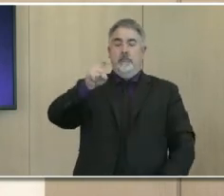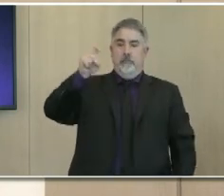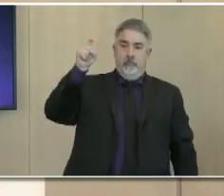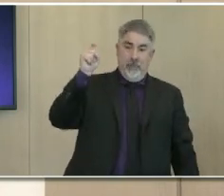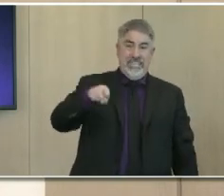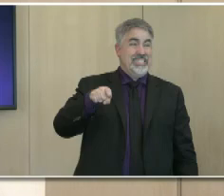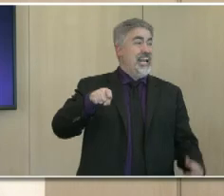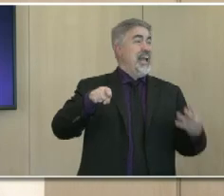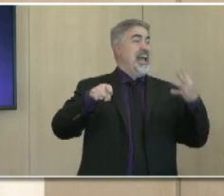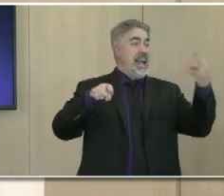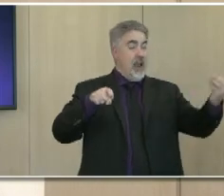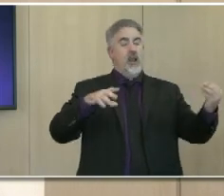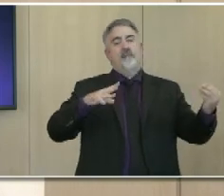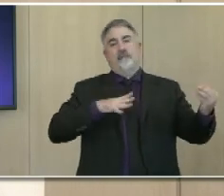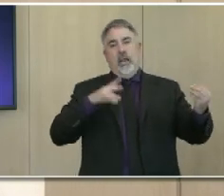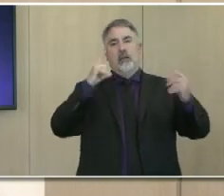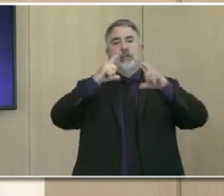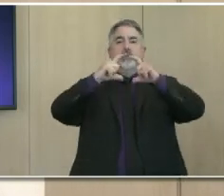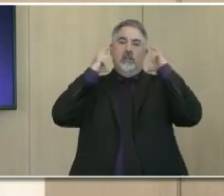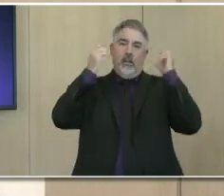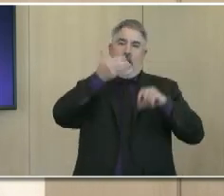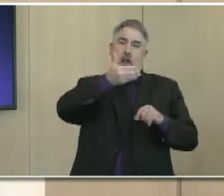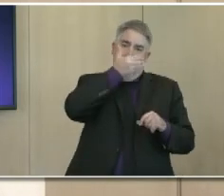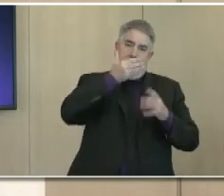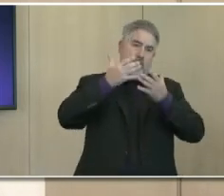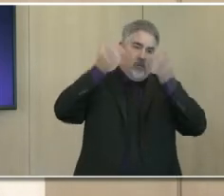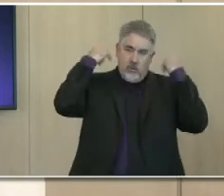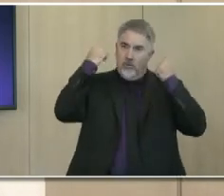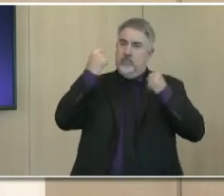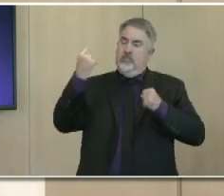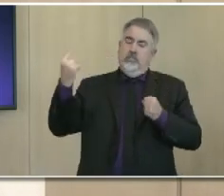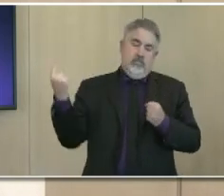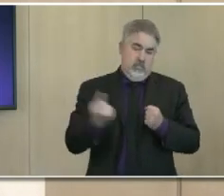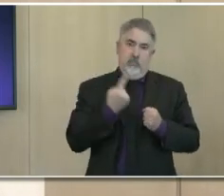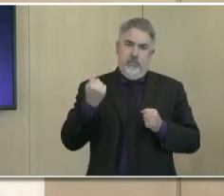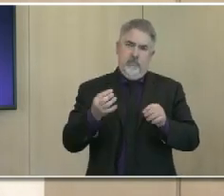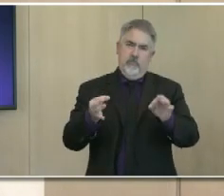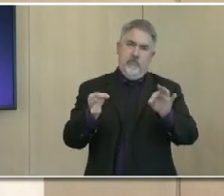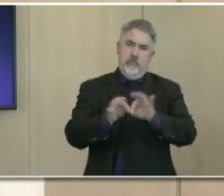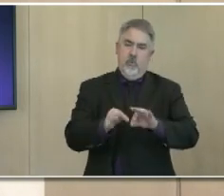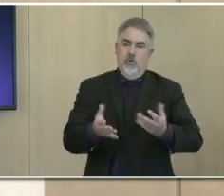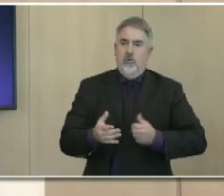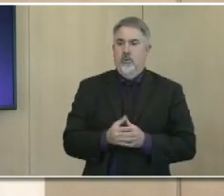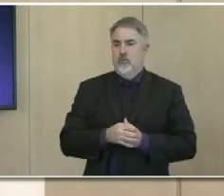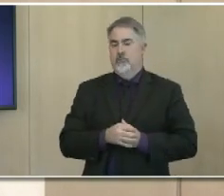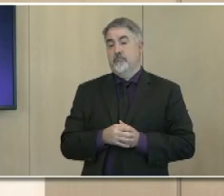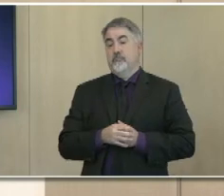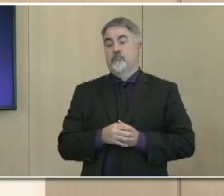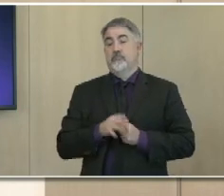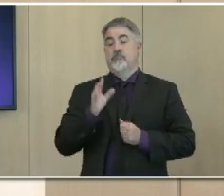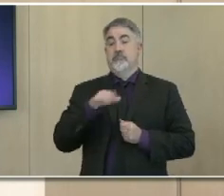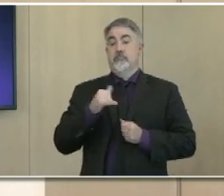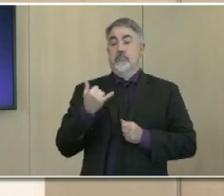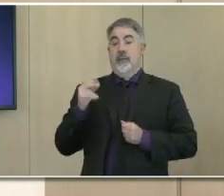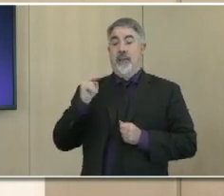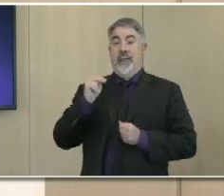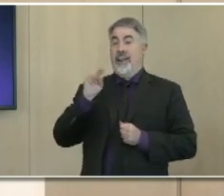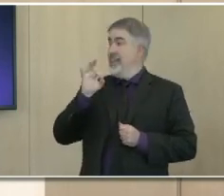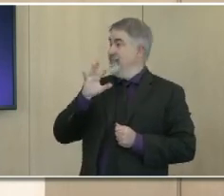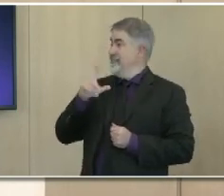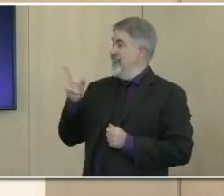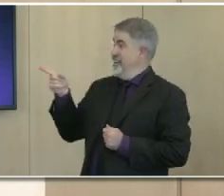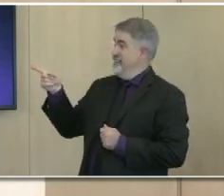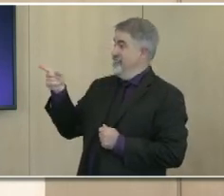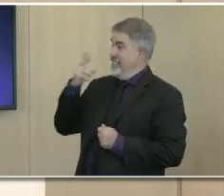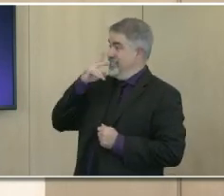kind of a facial covering when you're out in public. Now, this is an N95 mask. I happened to find it